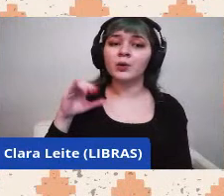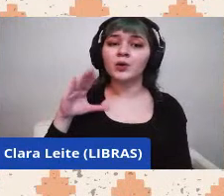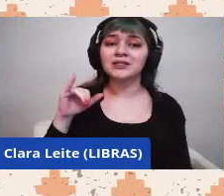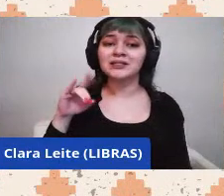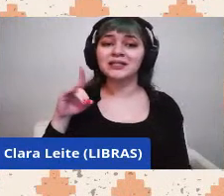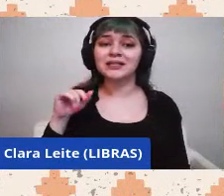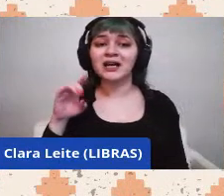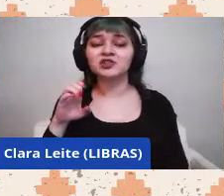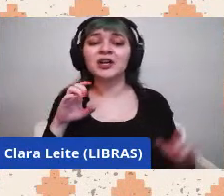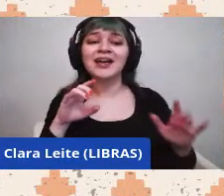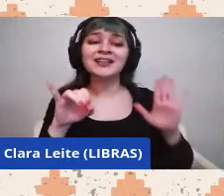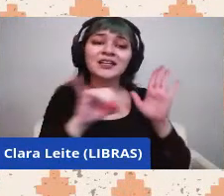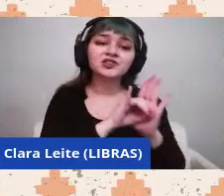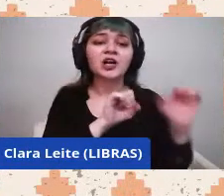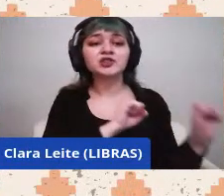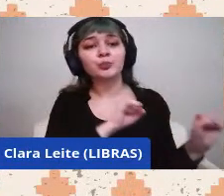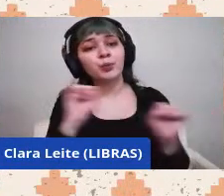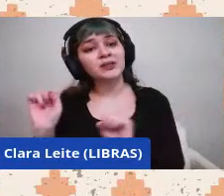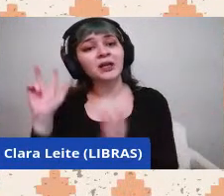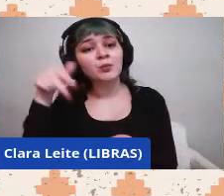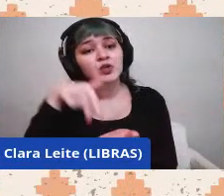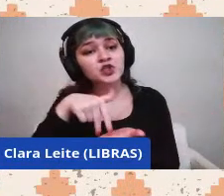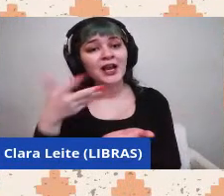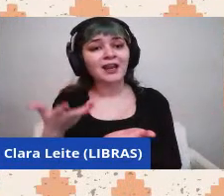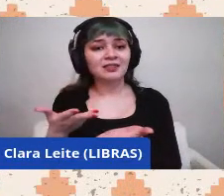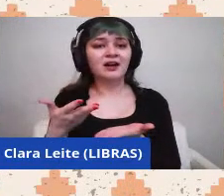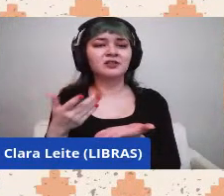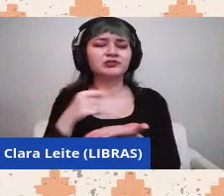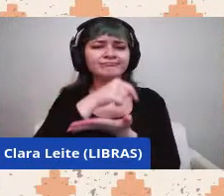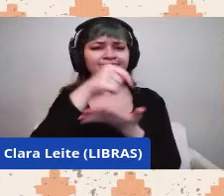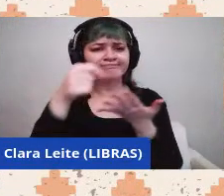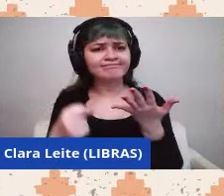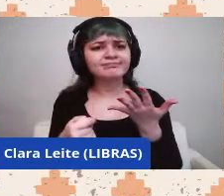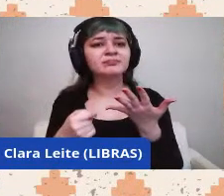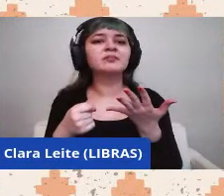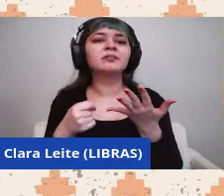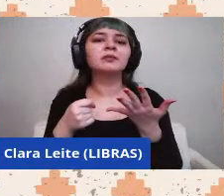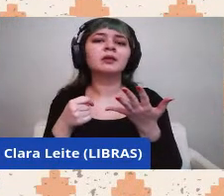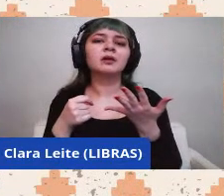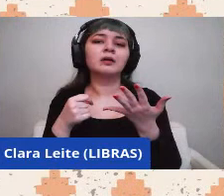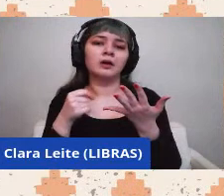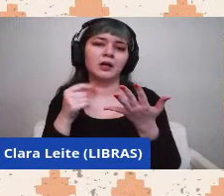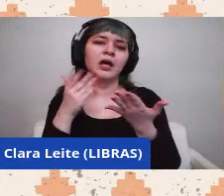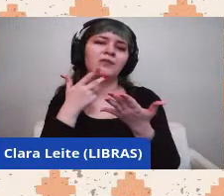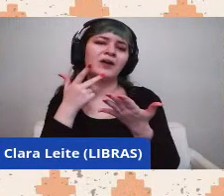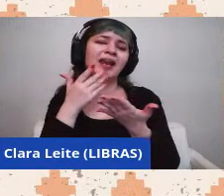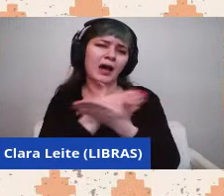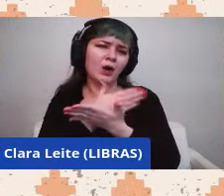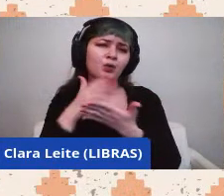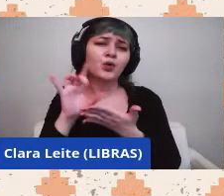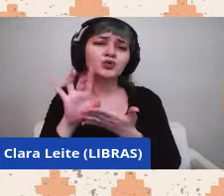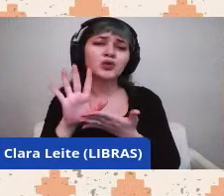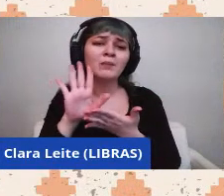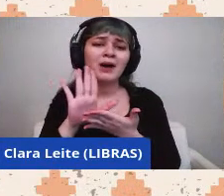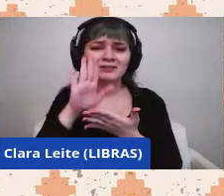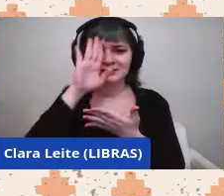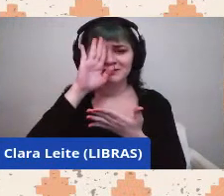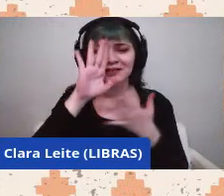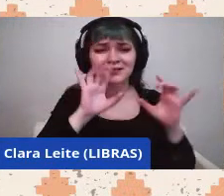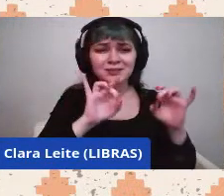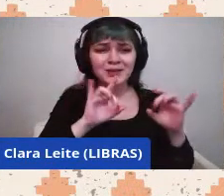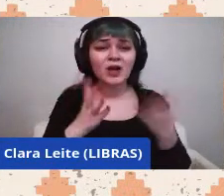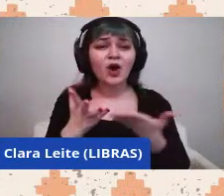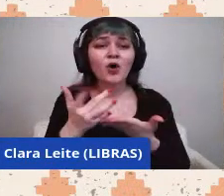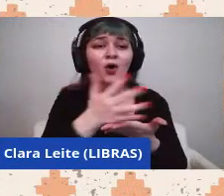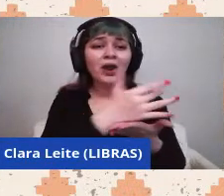power, and positionality. And I guess the two that I've just mentioned are particularly bound up with data